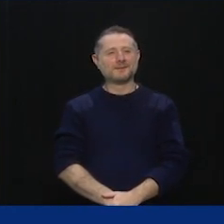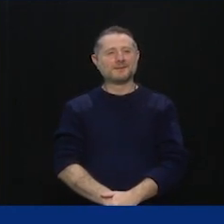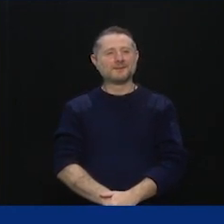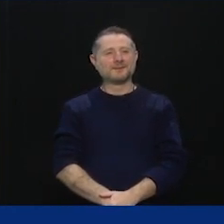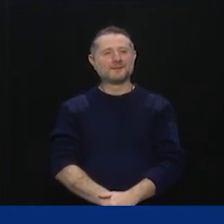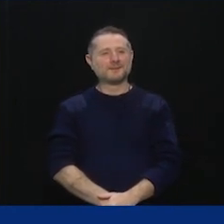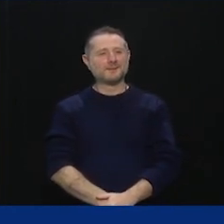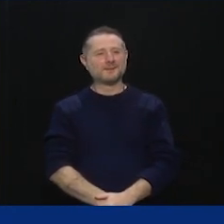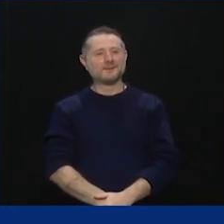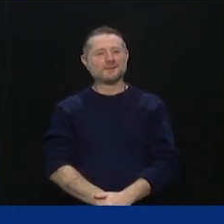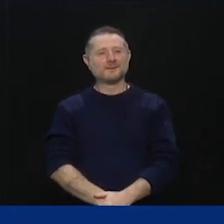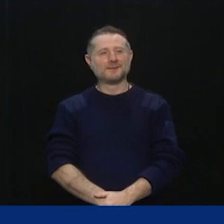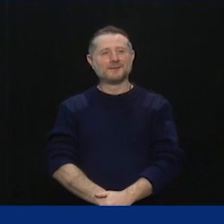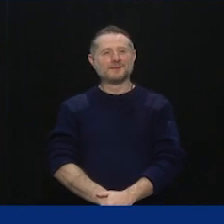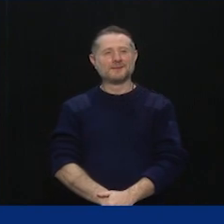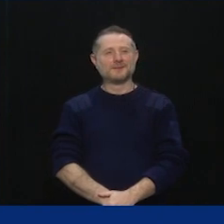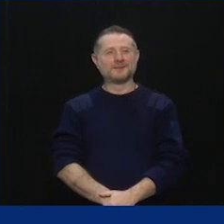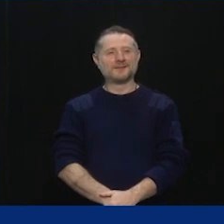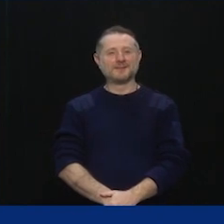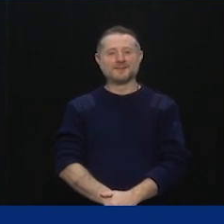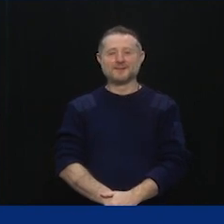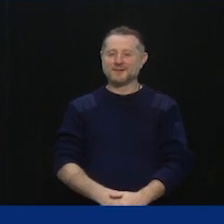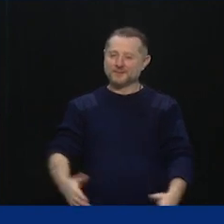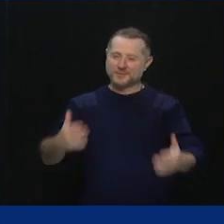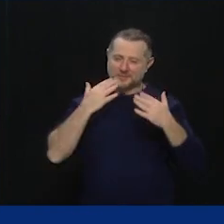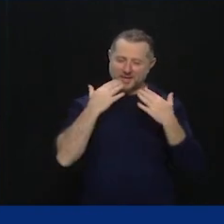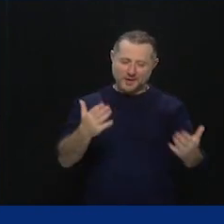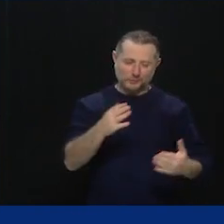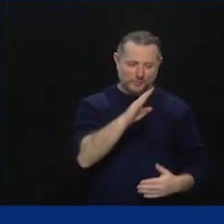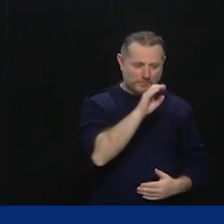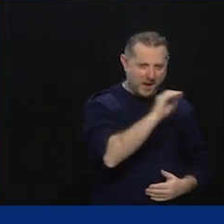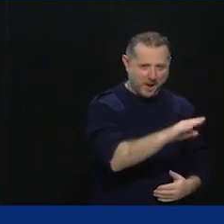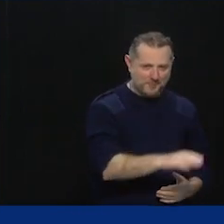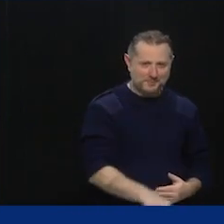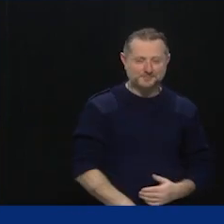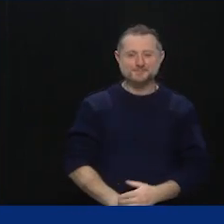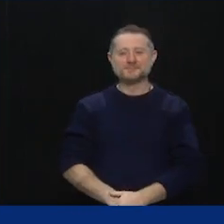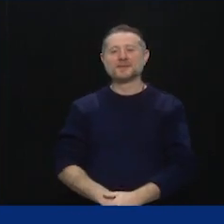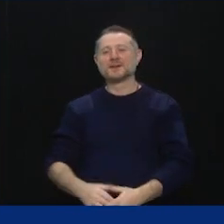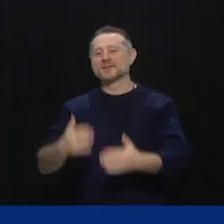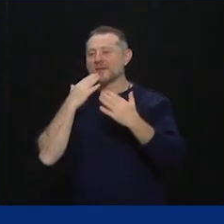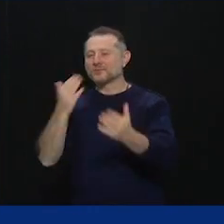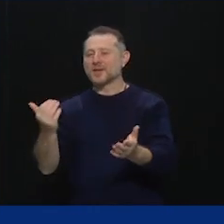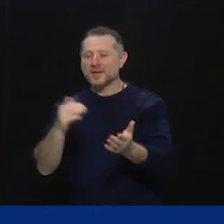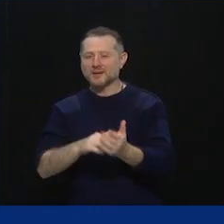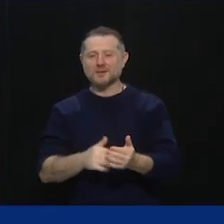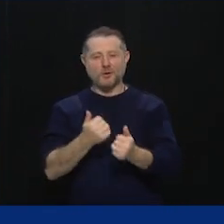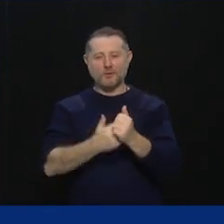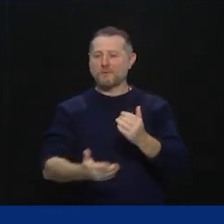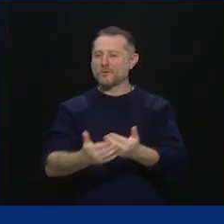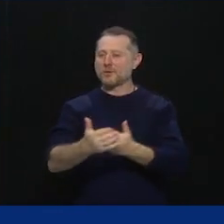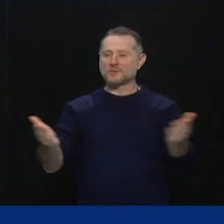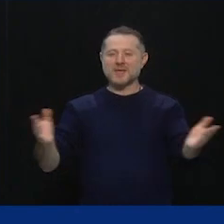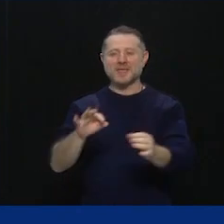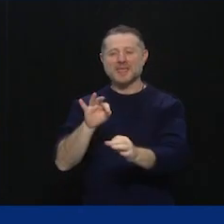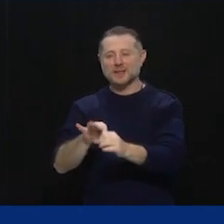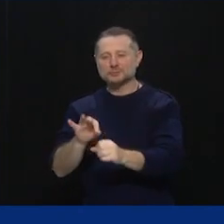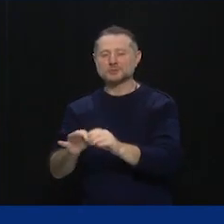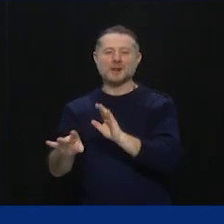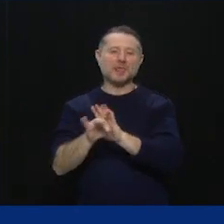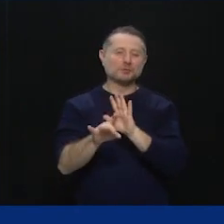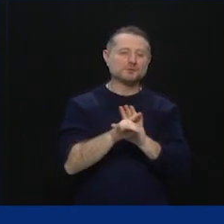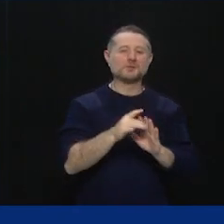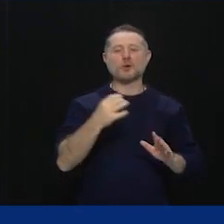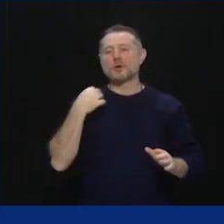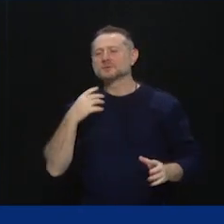One thing at a time. Thank you, Bob. And thanks again to all the electeds and dignitaries that have come out here, but also thanks to